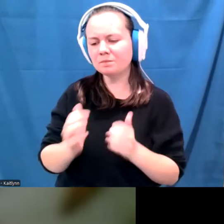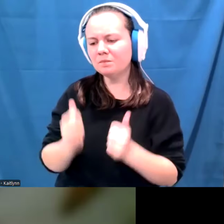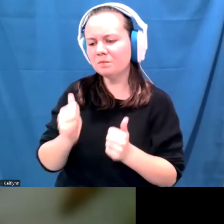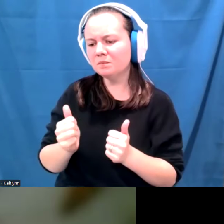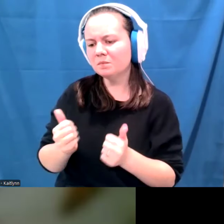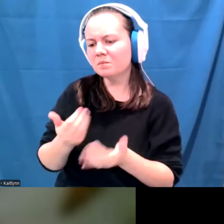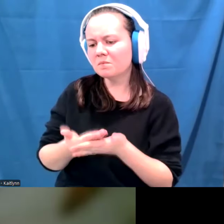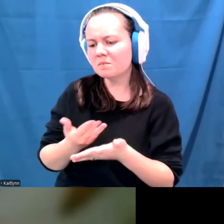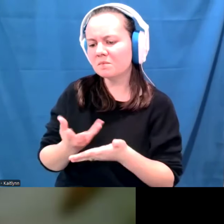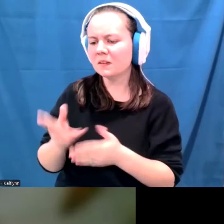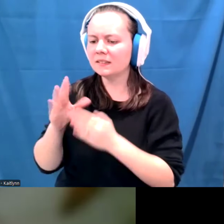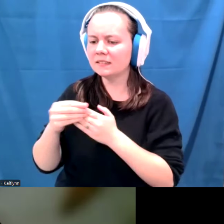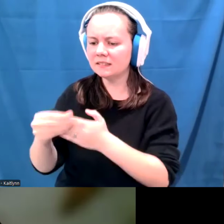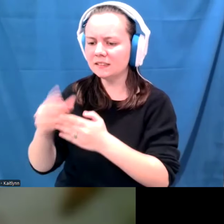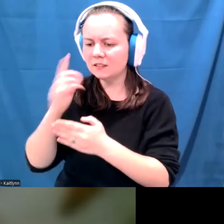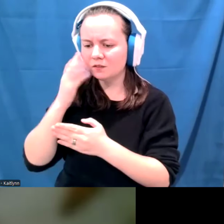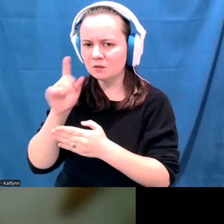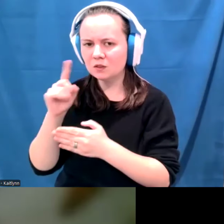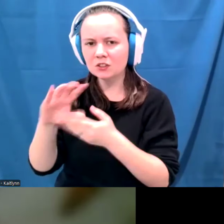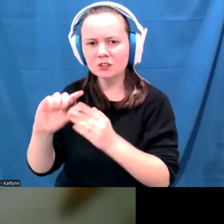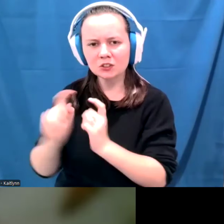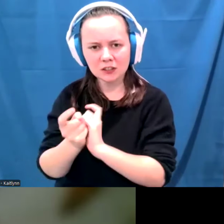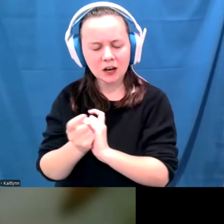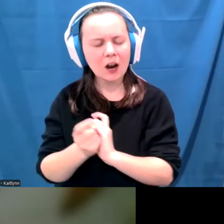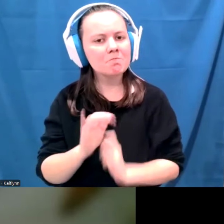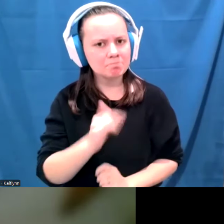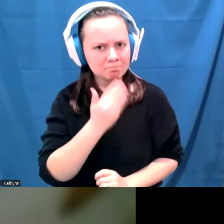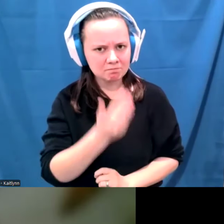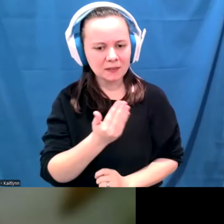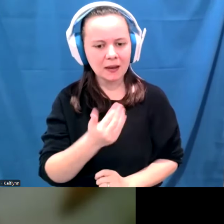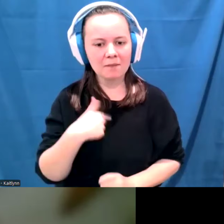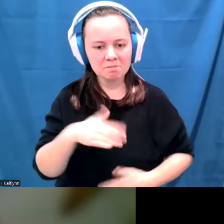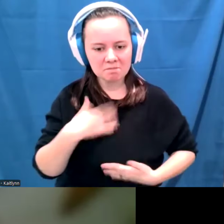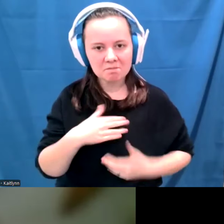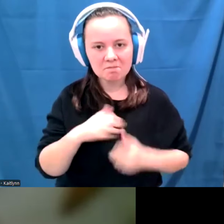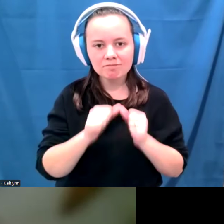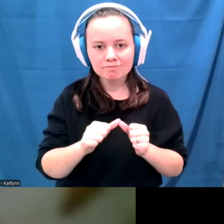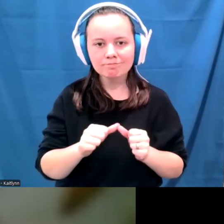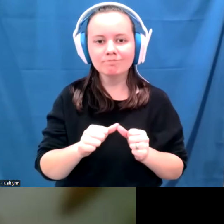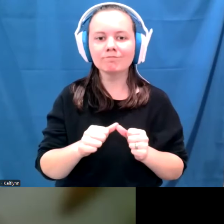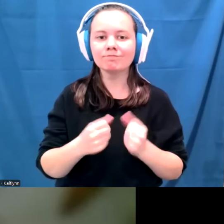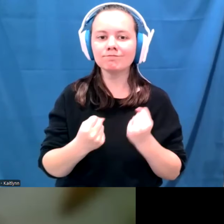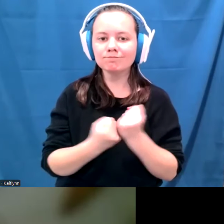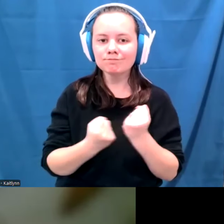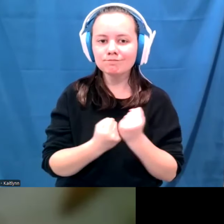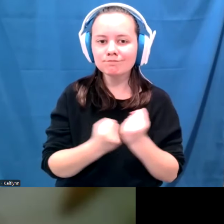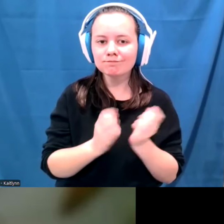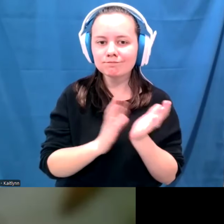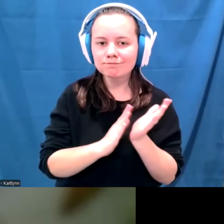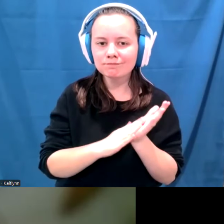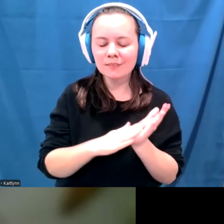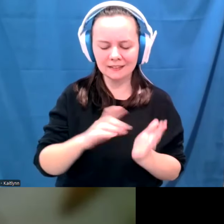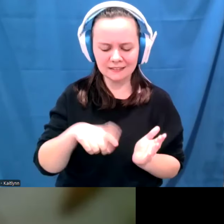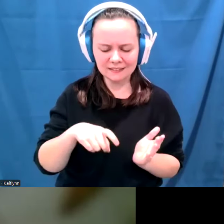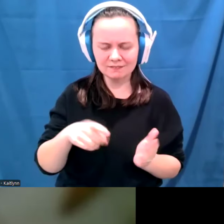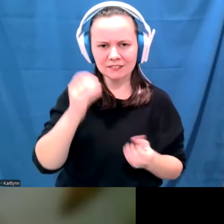space? Sure. Thank you for that question. And I am happy to keep championing the need for and the use of data to